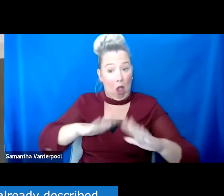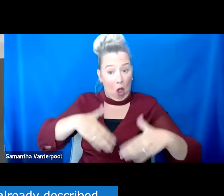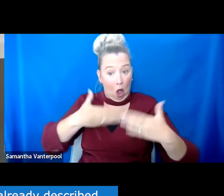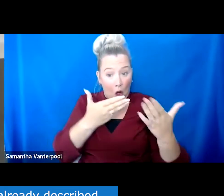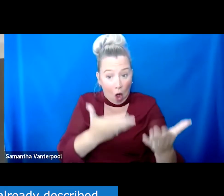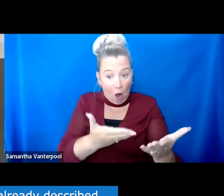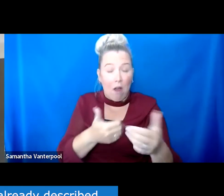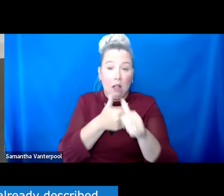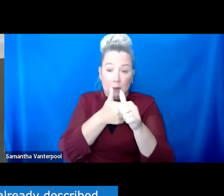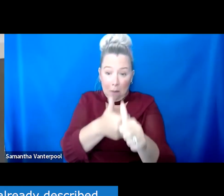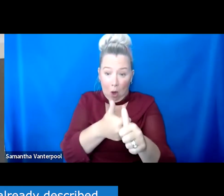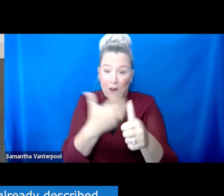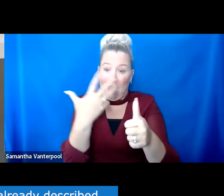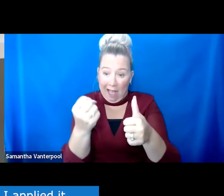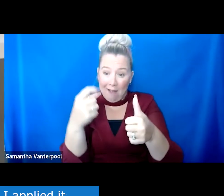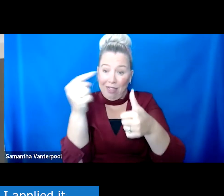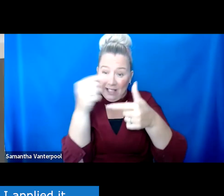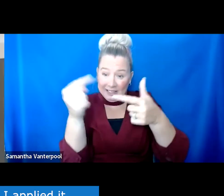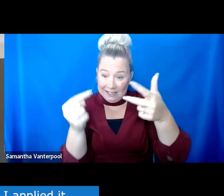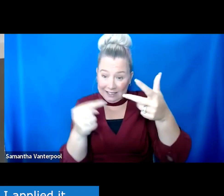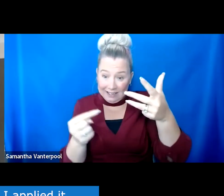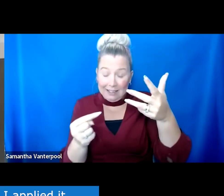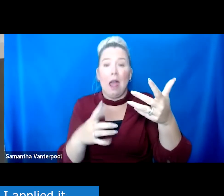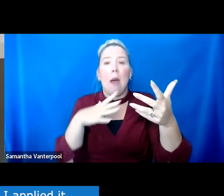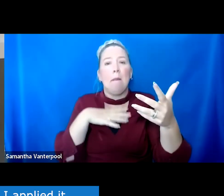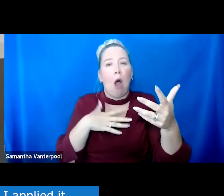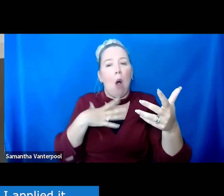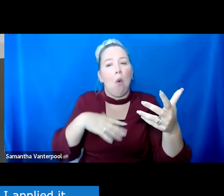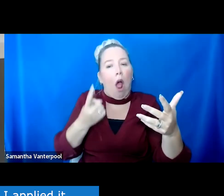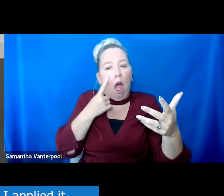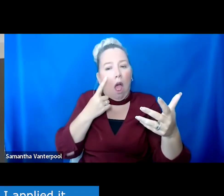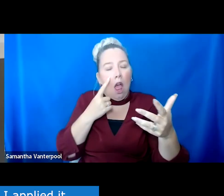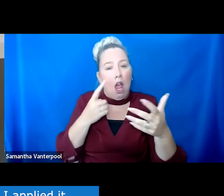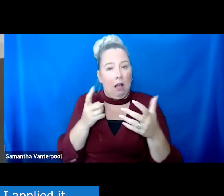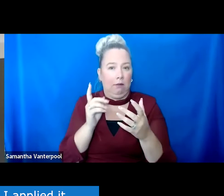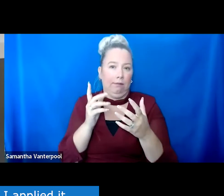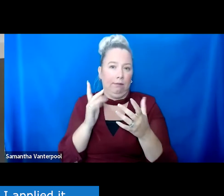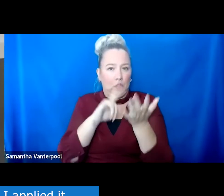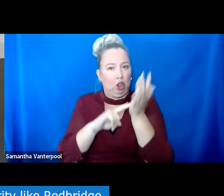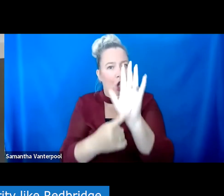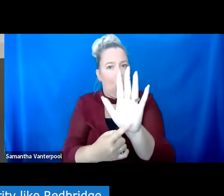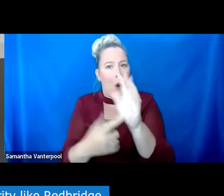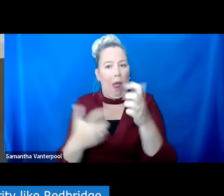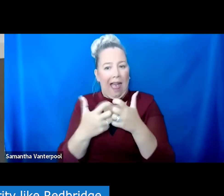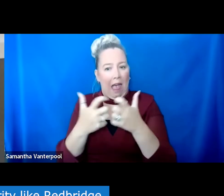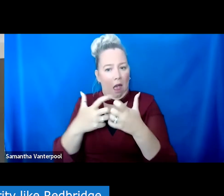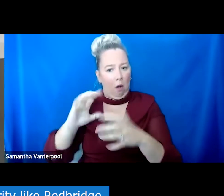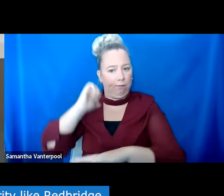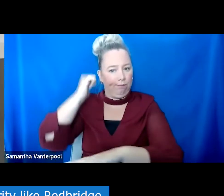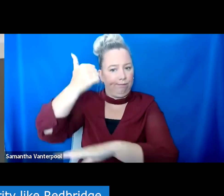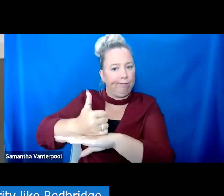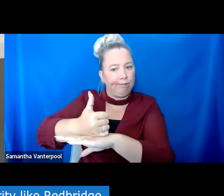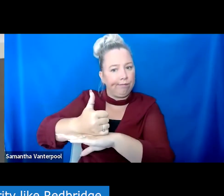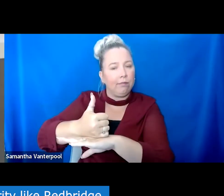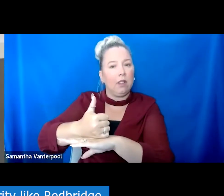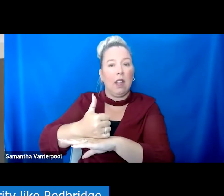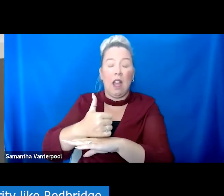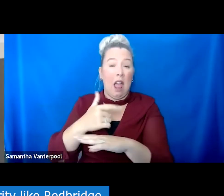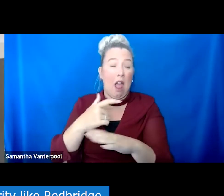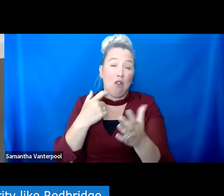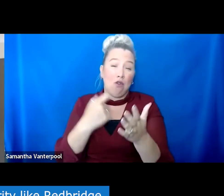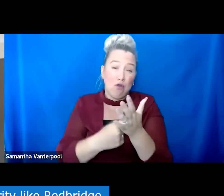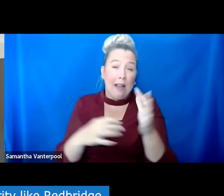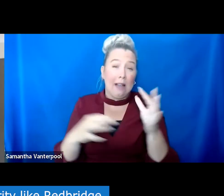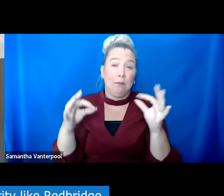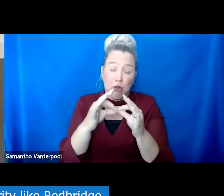of support, and I'll be talking about how I've applied it, because it was really important for a local authority like Redbridge.